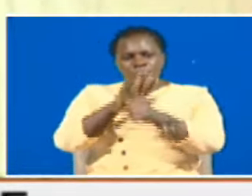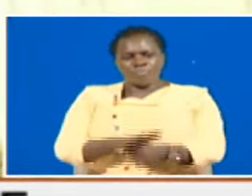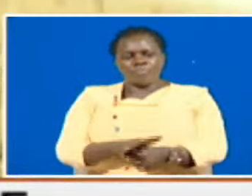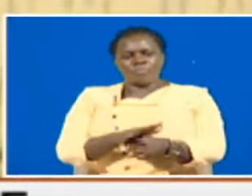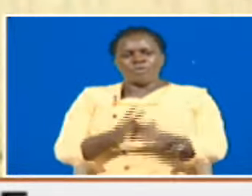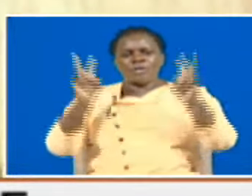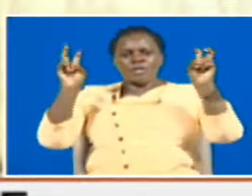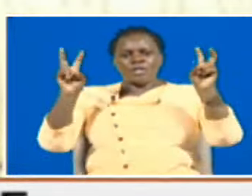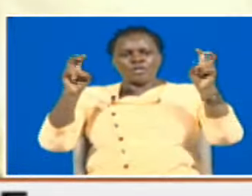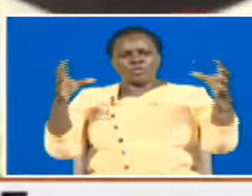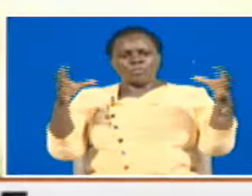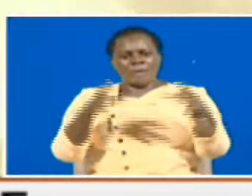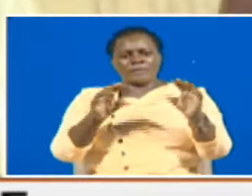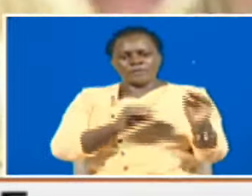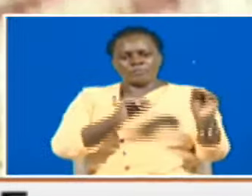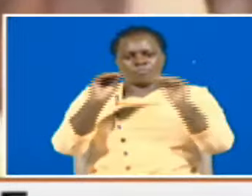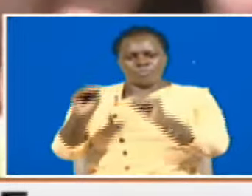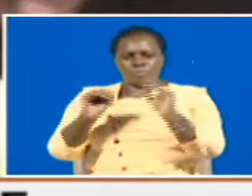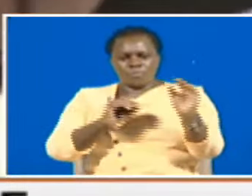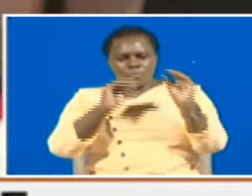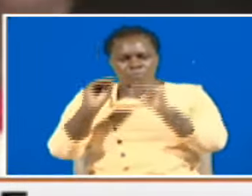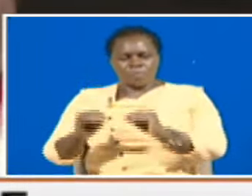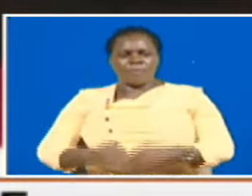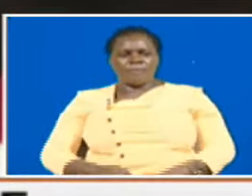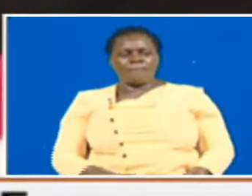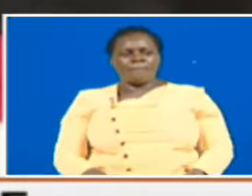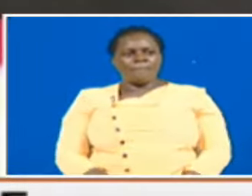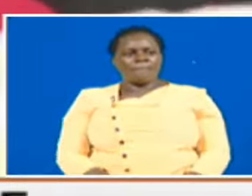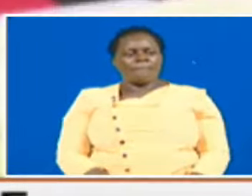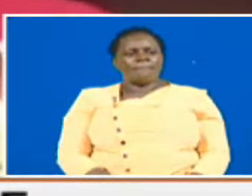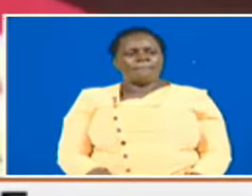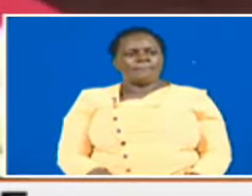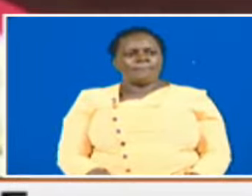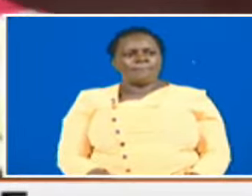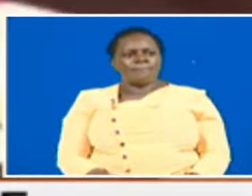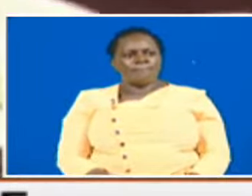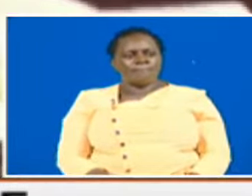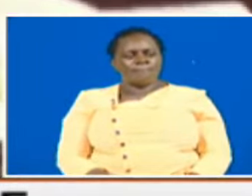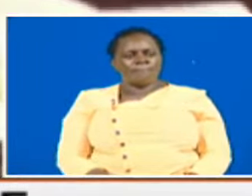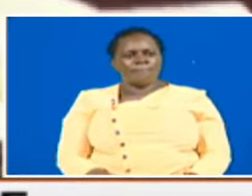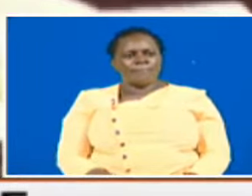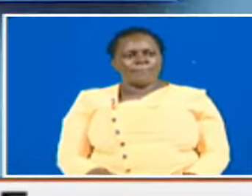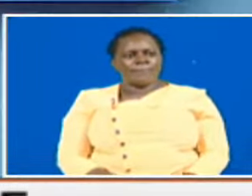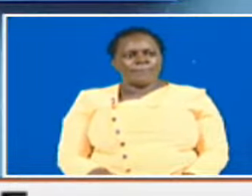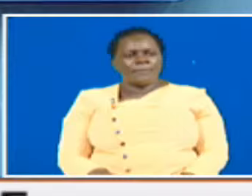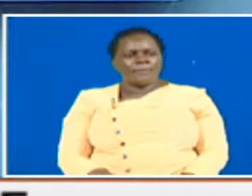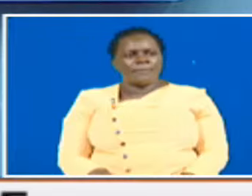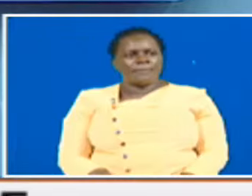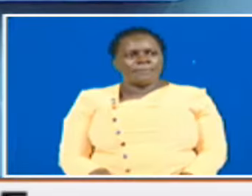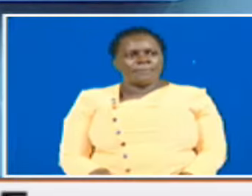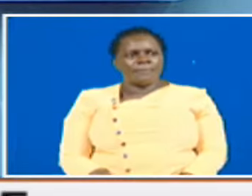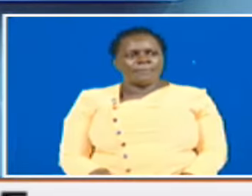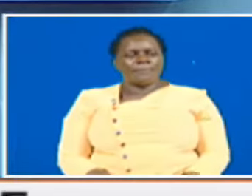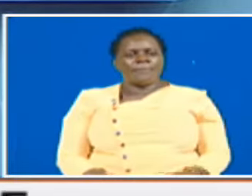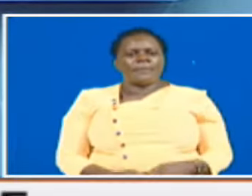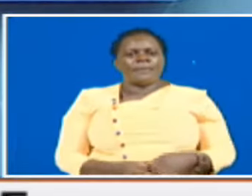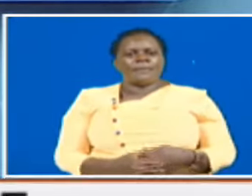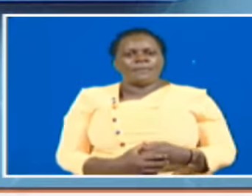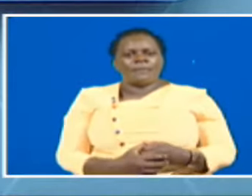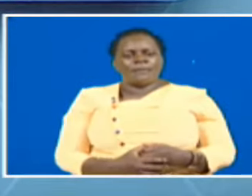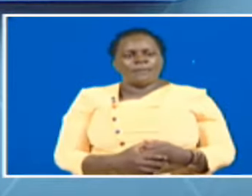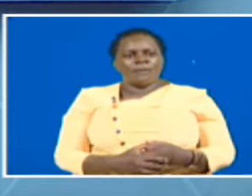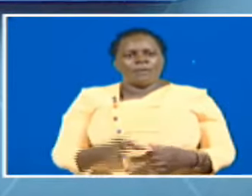issues related to party defections. Clement Masombo, KTN News. Now,